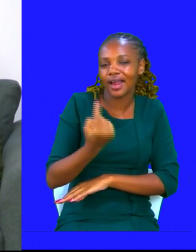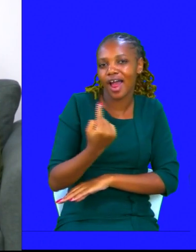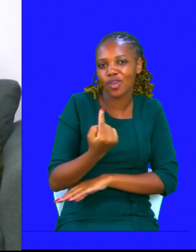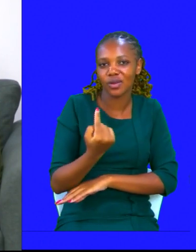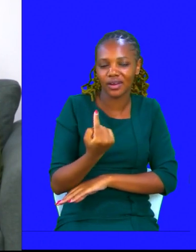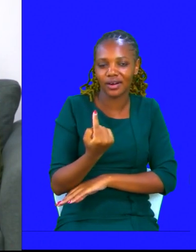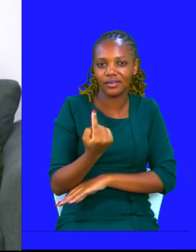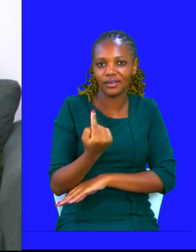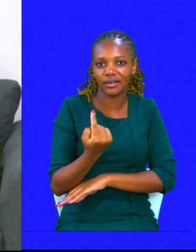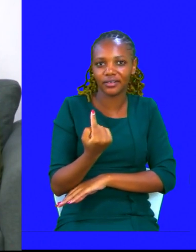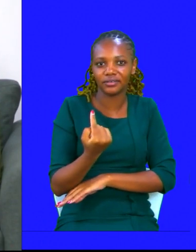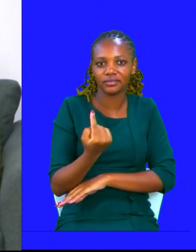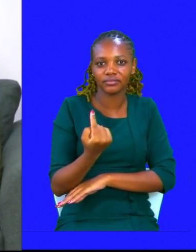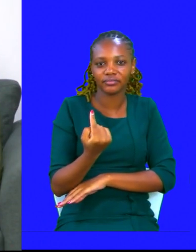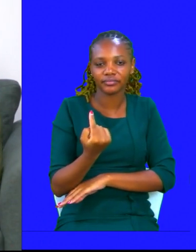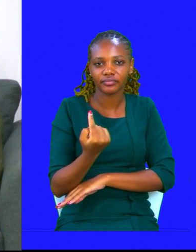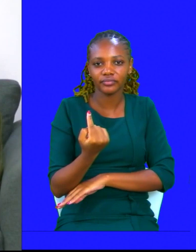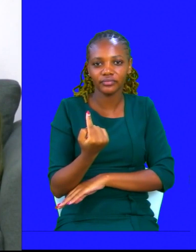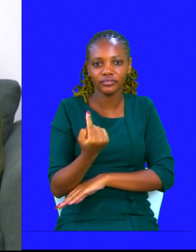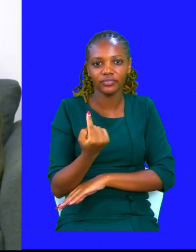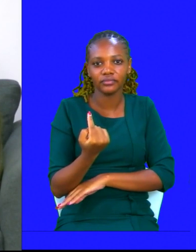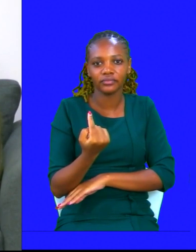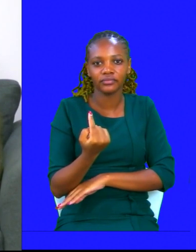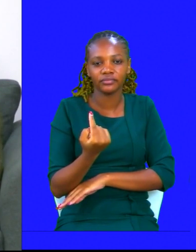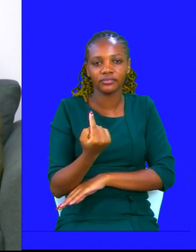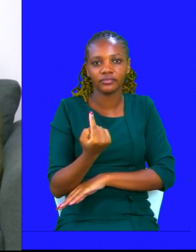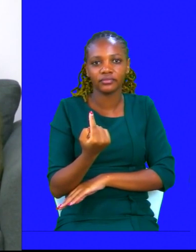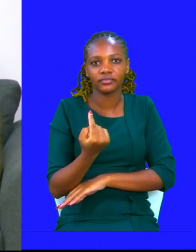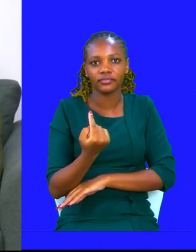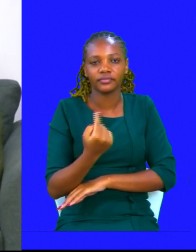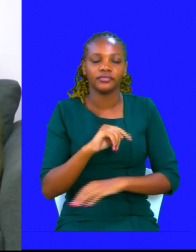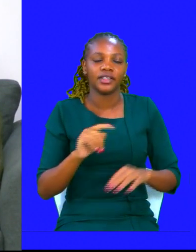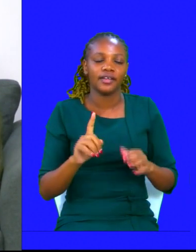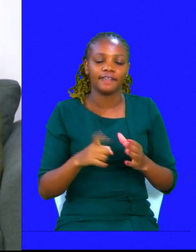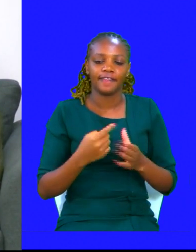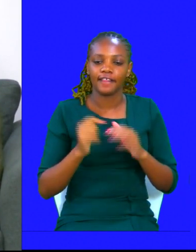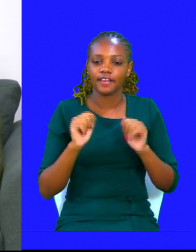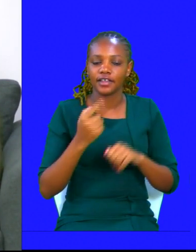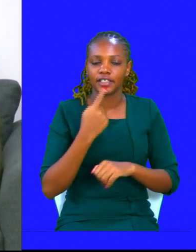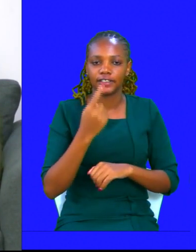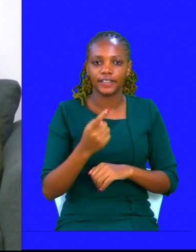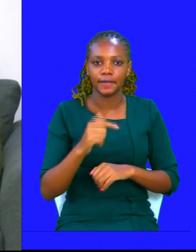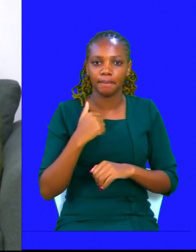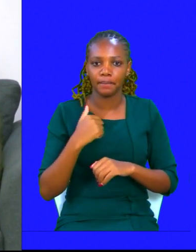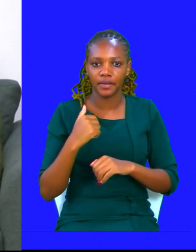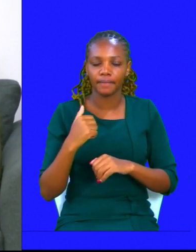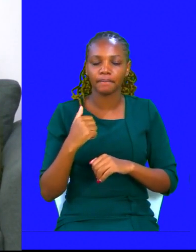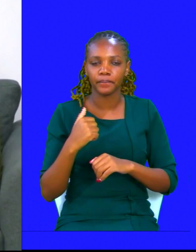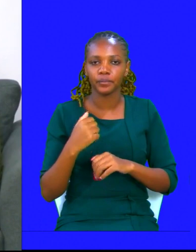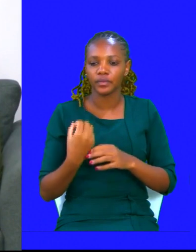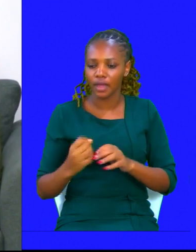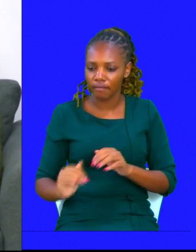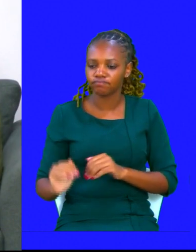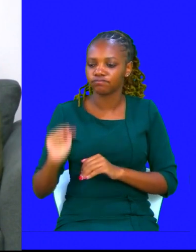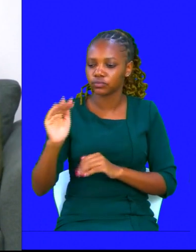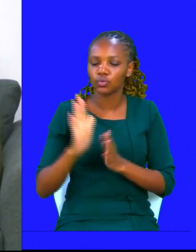So that made sure I went to boarding school early. I will say I've actually grown with my peers a